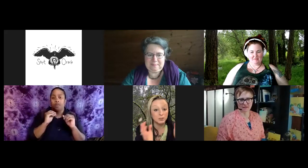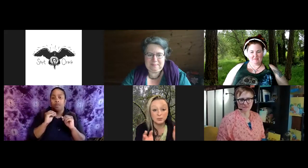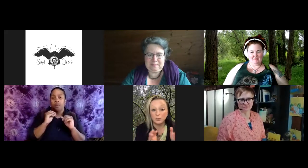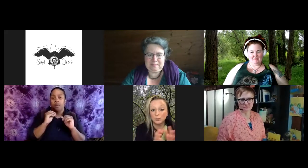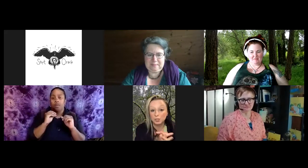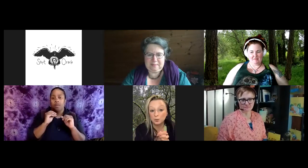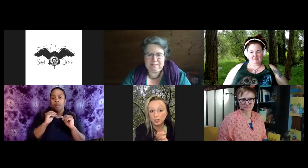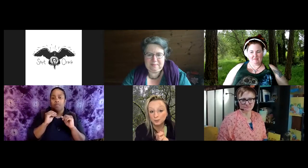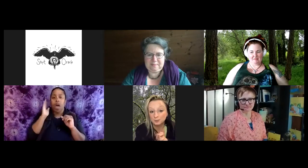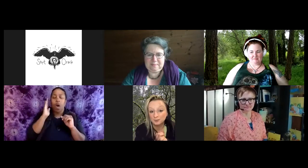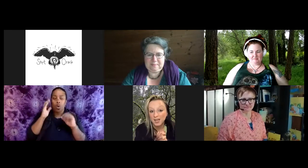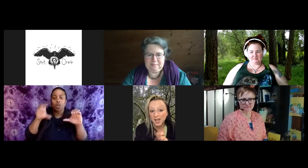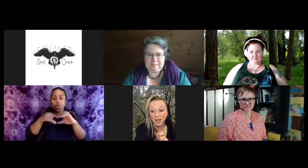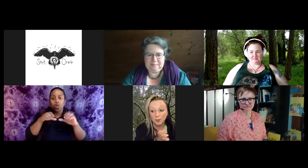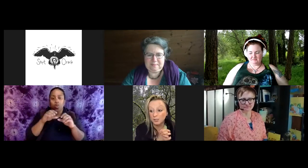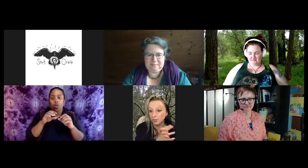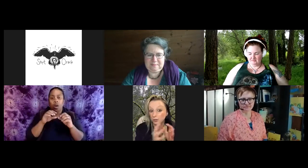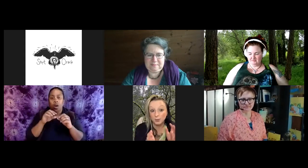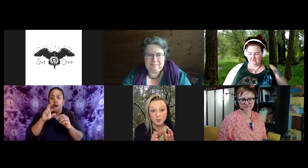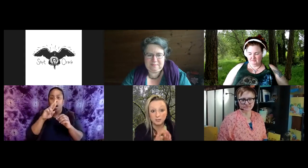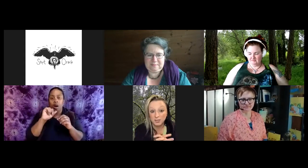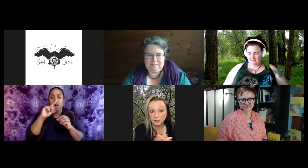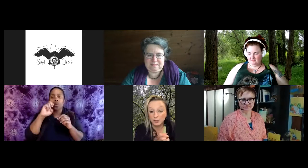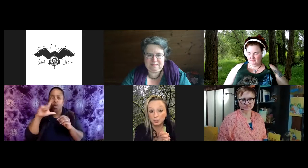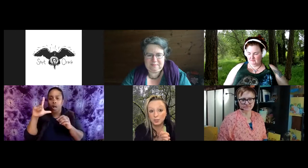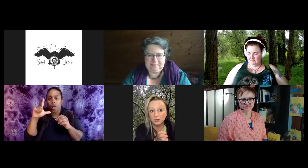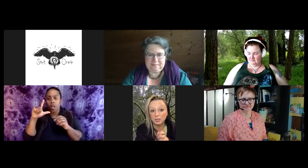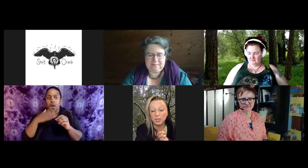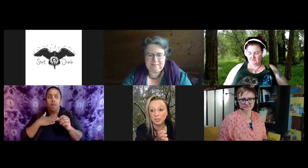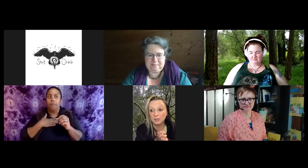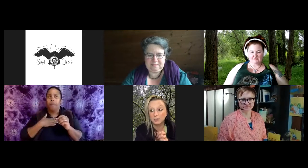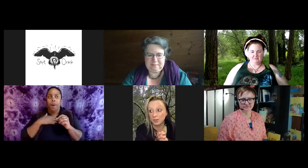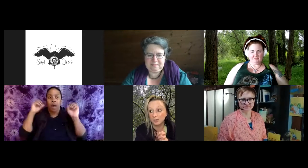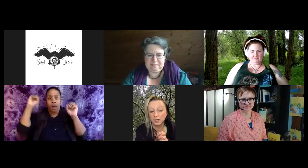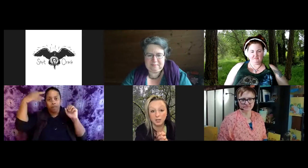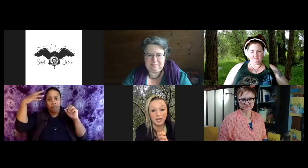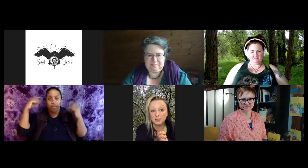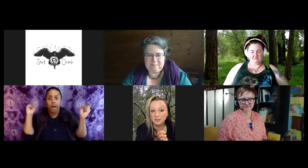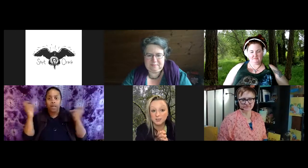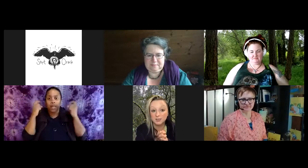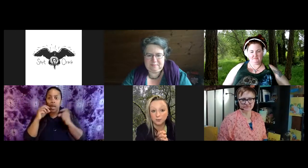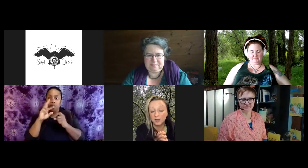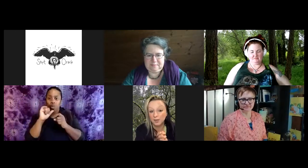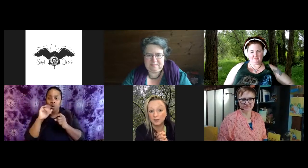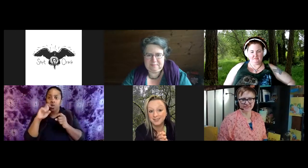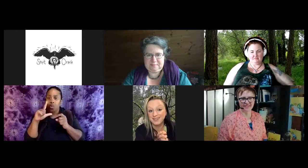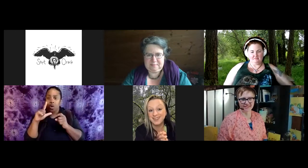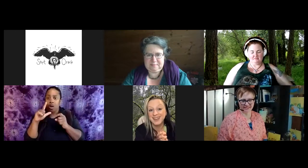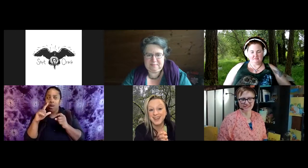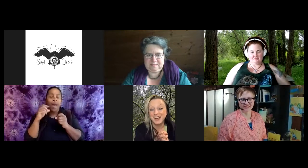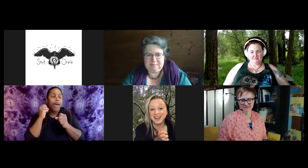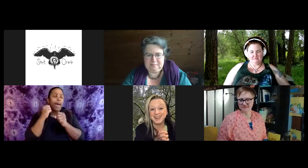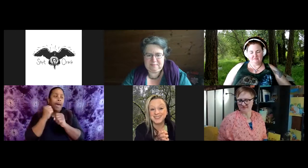I will do a ritual. How I do my Beltane ritual is, again, different every